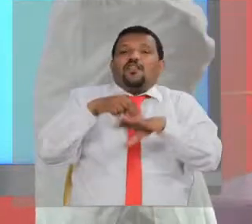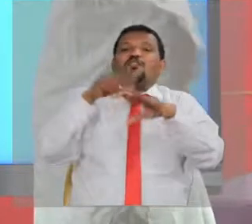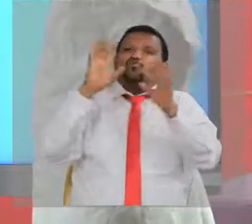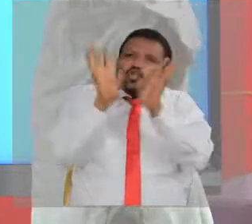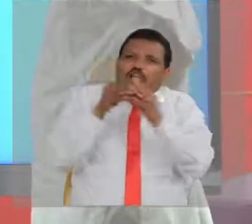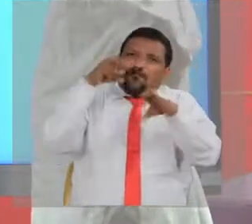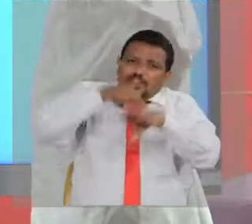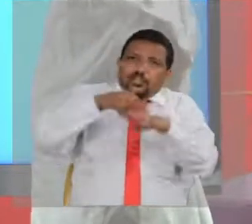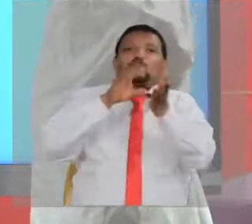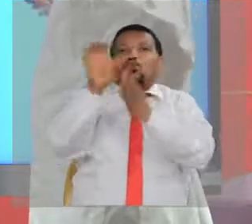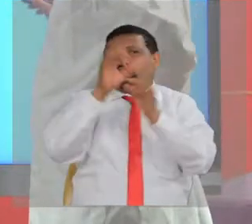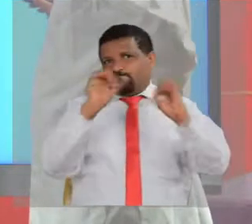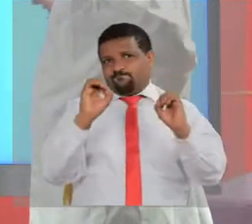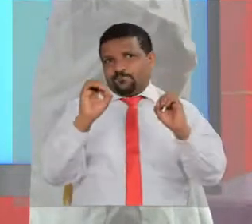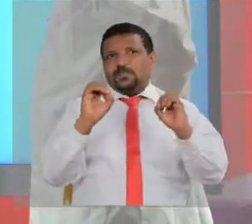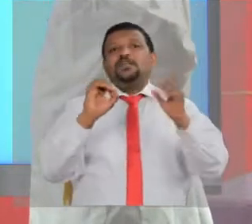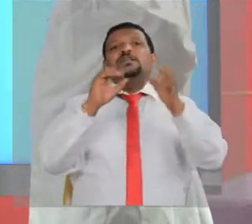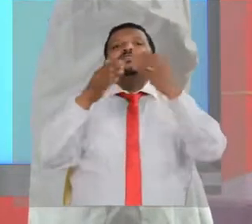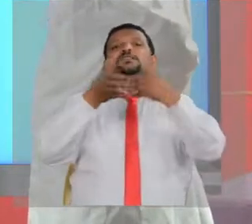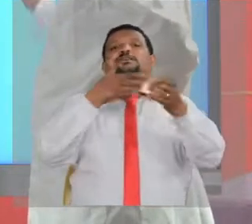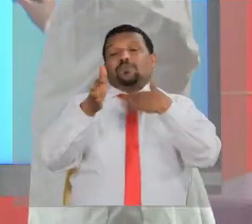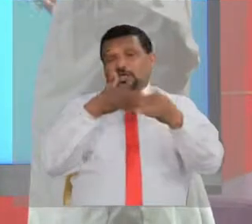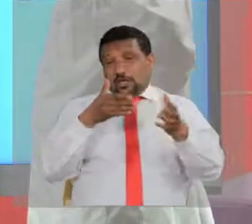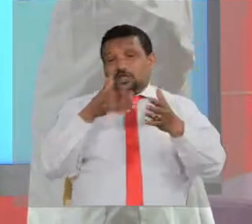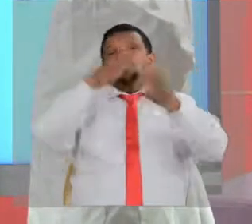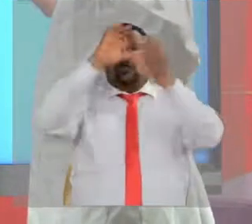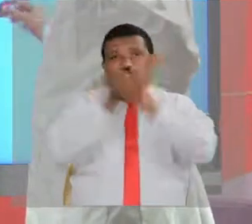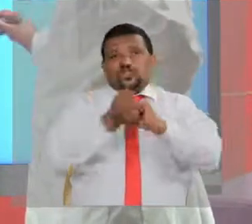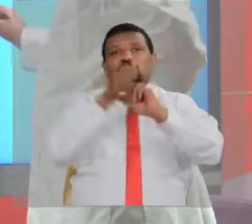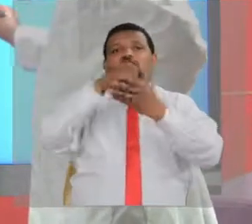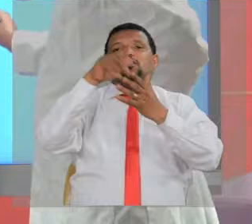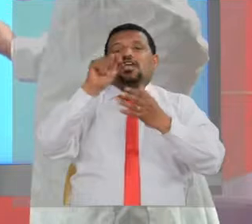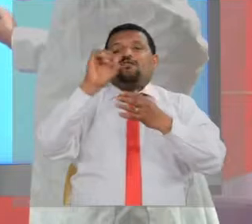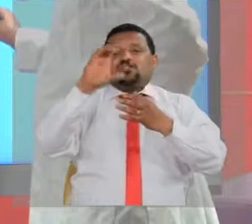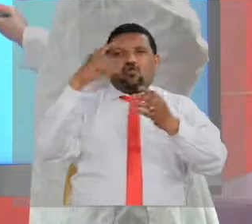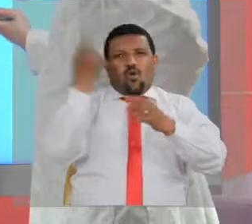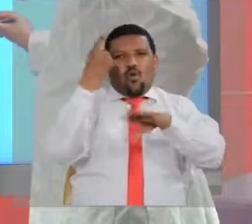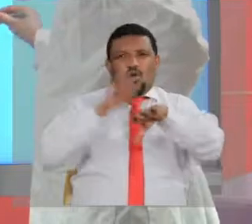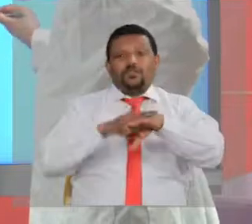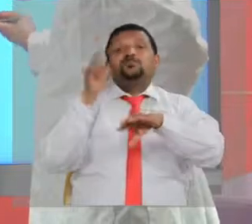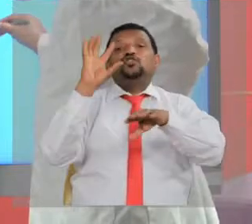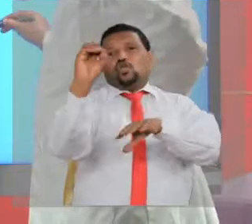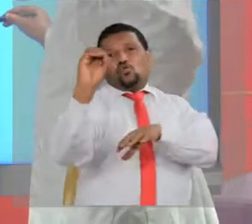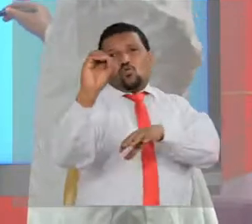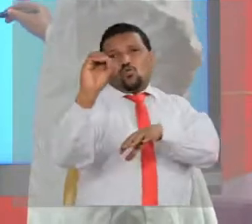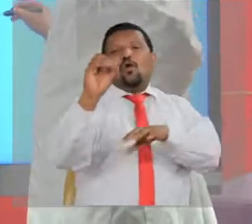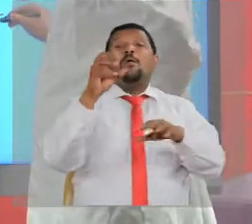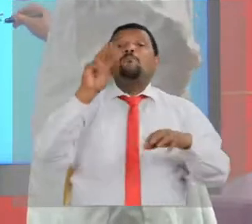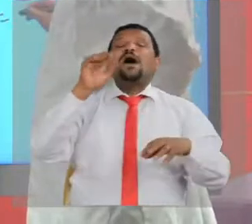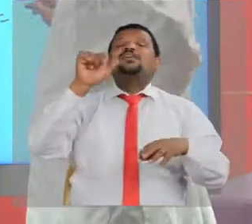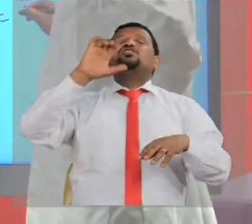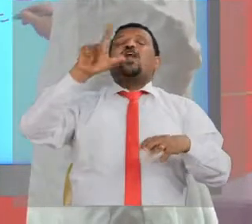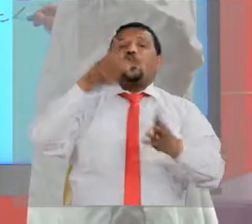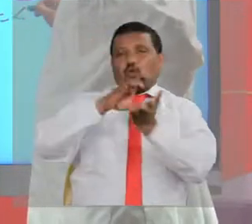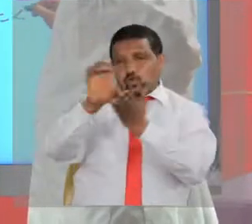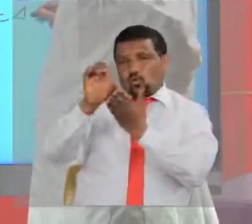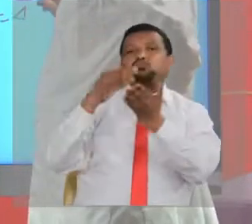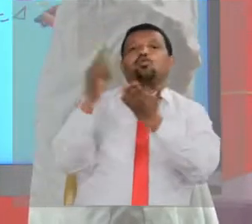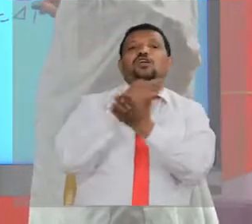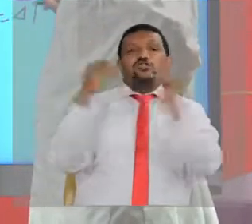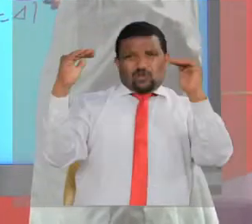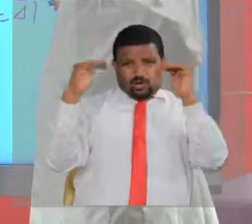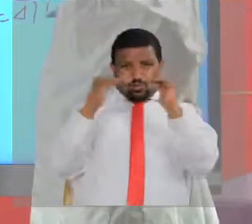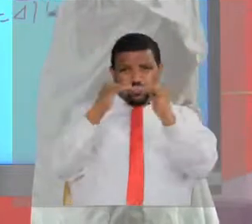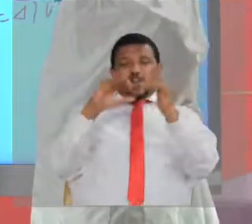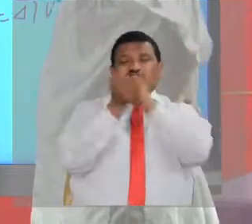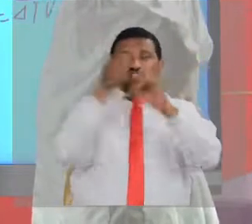or simply the change in the TFC is always 0. Hence, the marginal cost of production is always equals